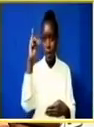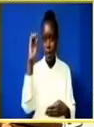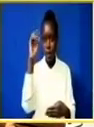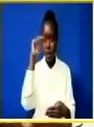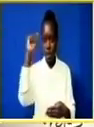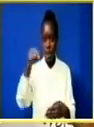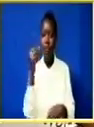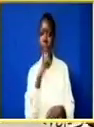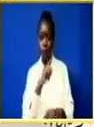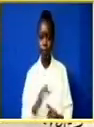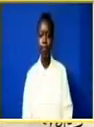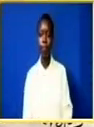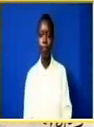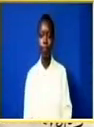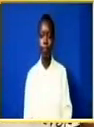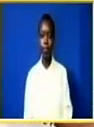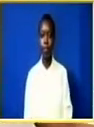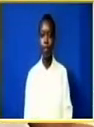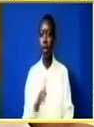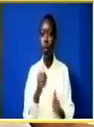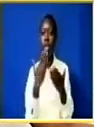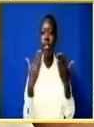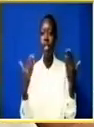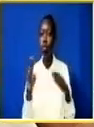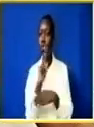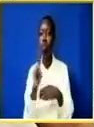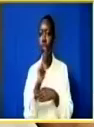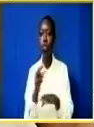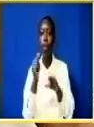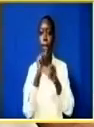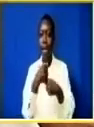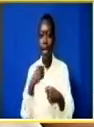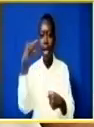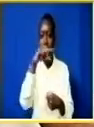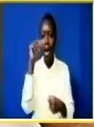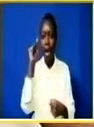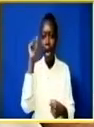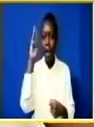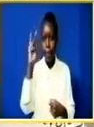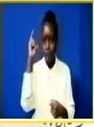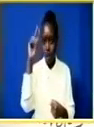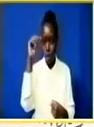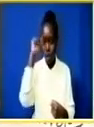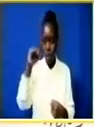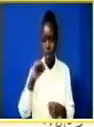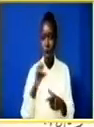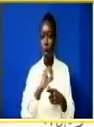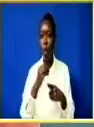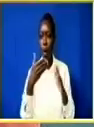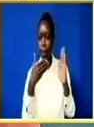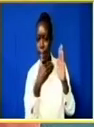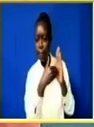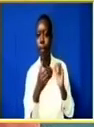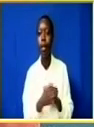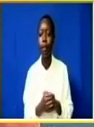do? How do what materials do we use to create the gabions or make the gabions? And two, what do we